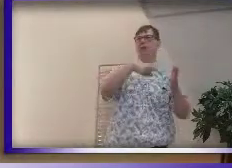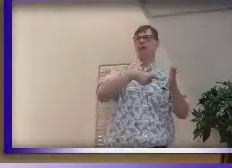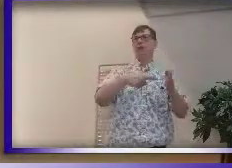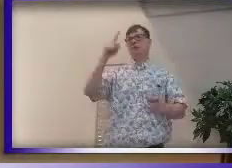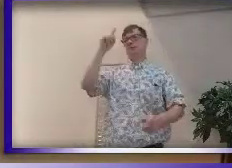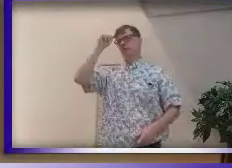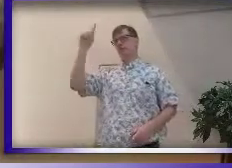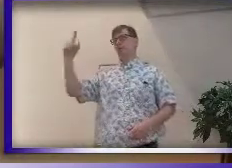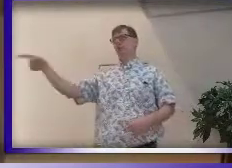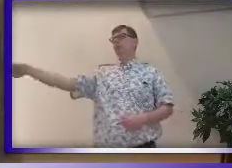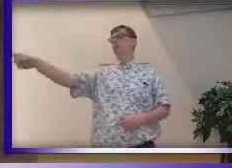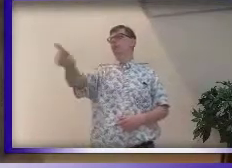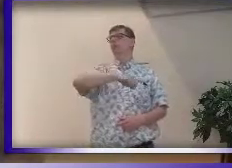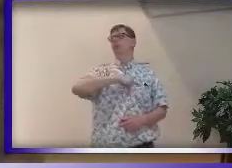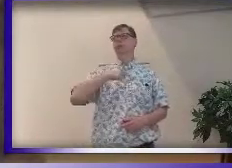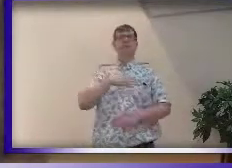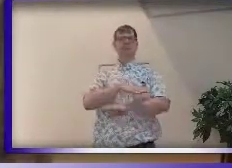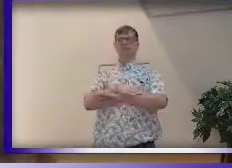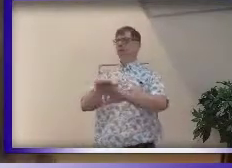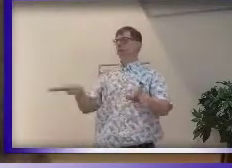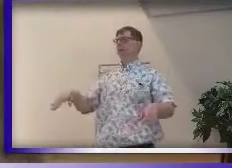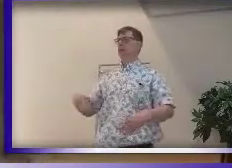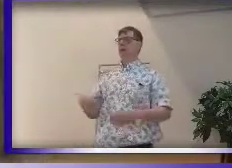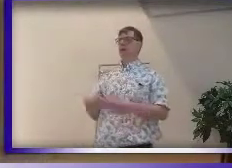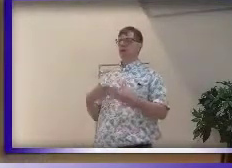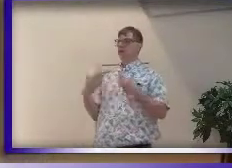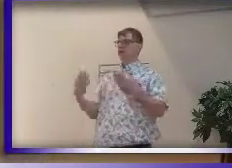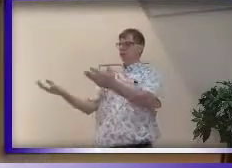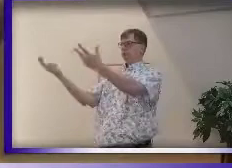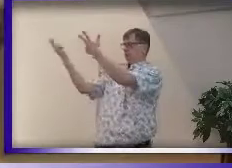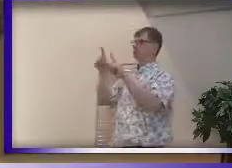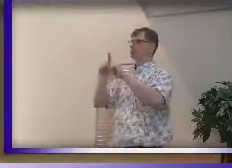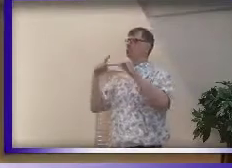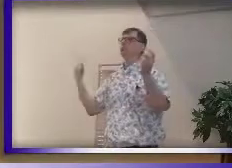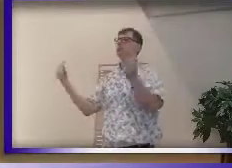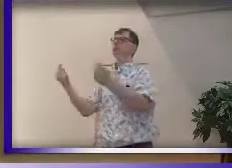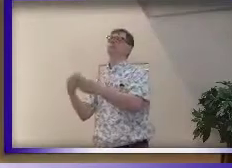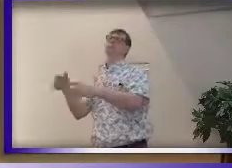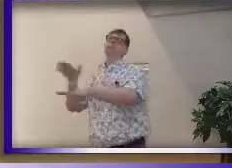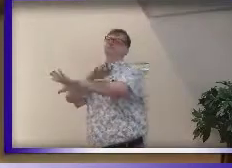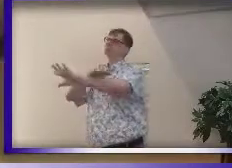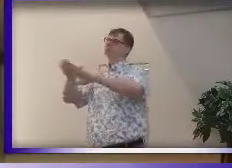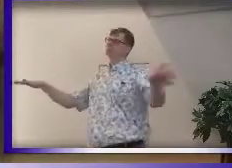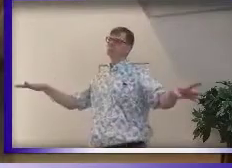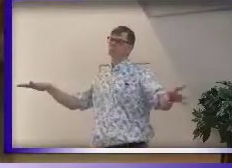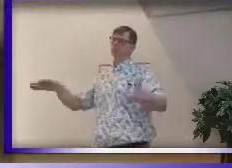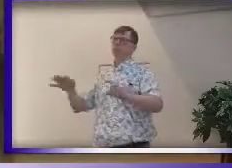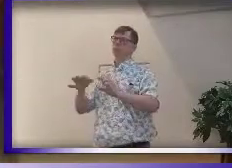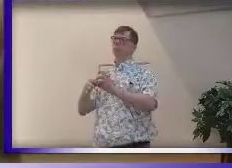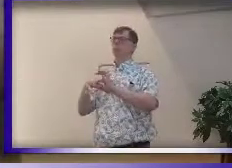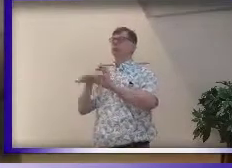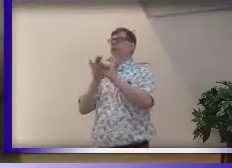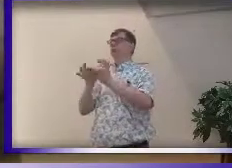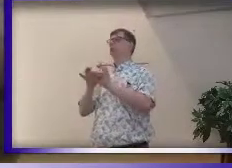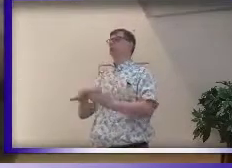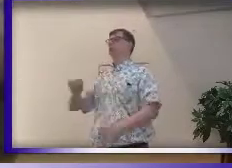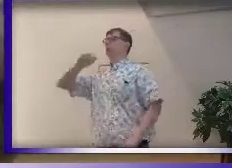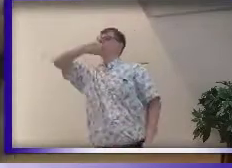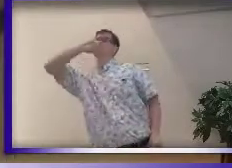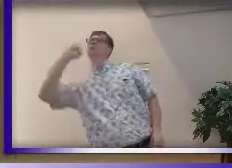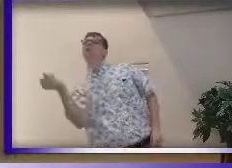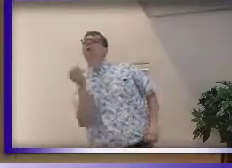used. If we bring in individual kids because we think they'll have fun